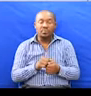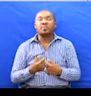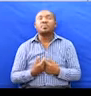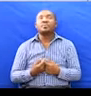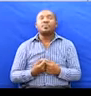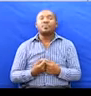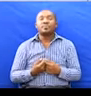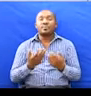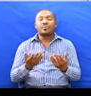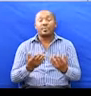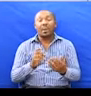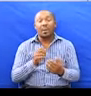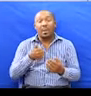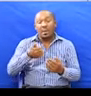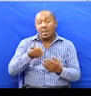soluble